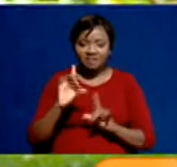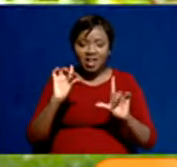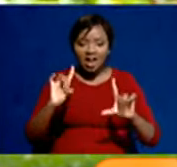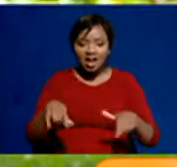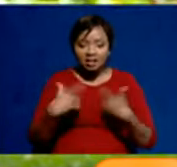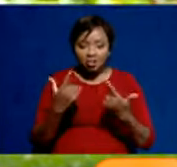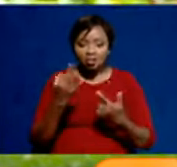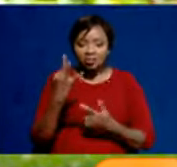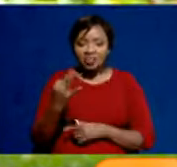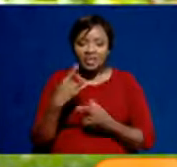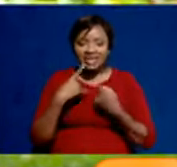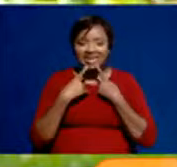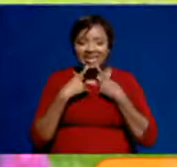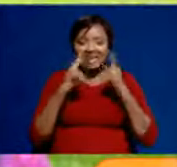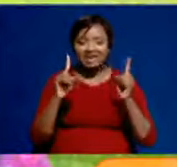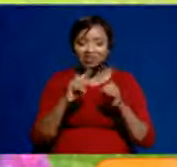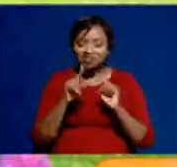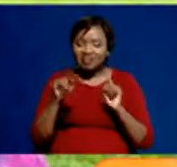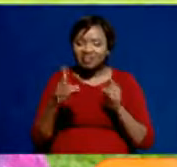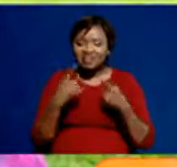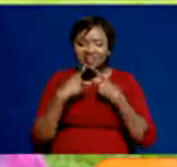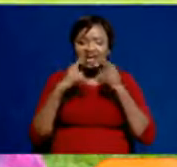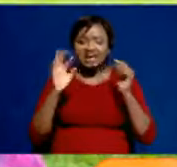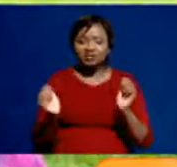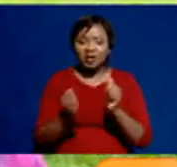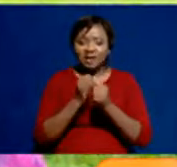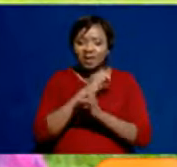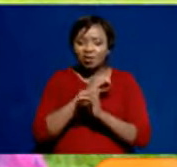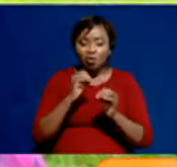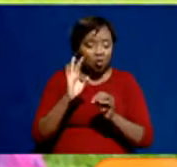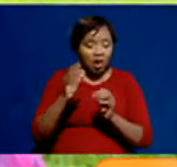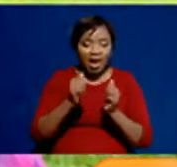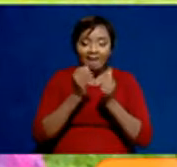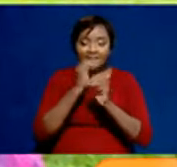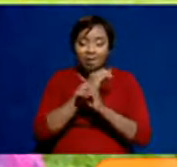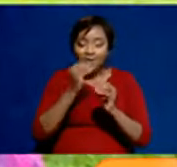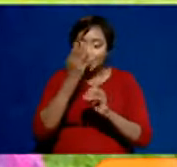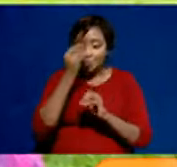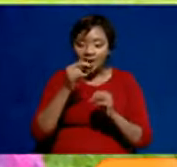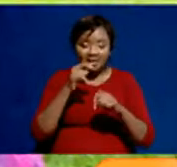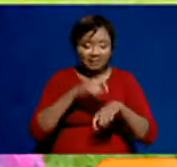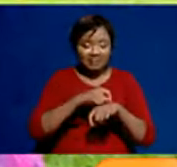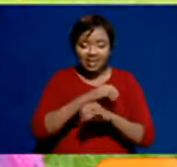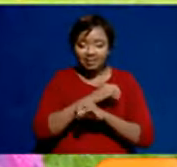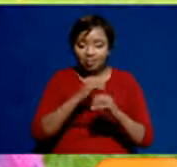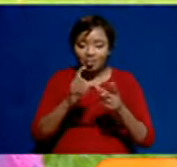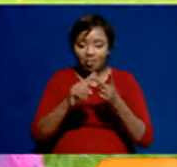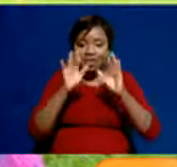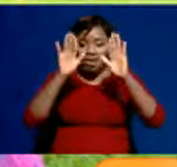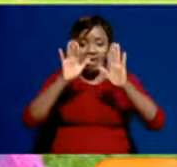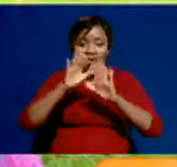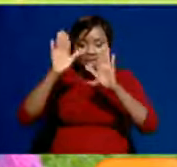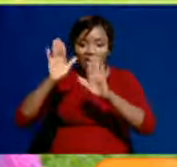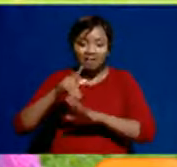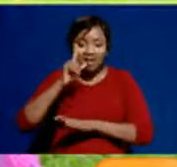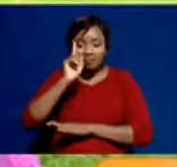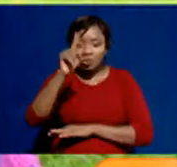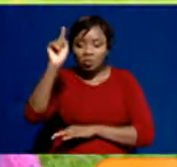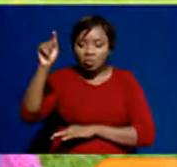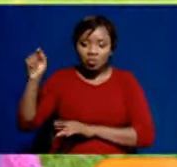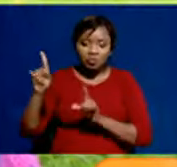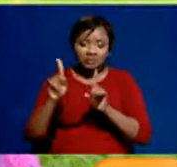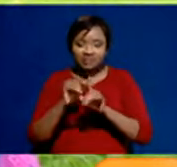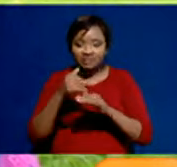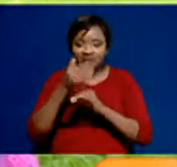never happened. Yeah. I don't know why, but there wasn't time. Yeah. We were busy campaigning. Mm-hmm. And we also went different